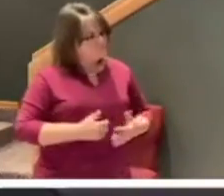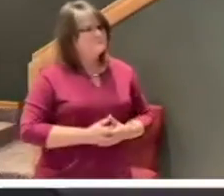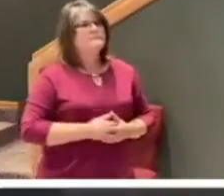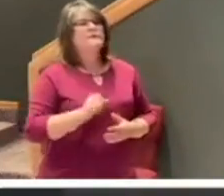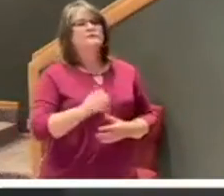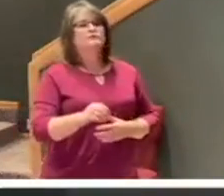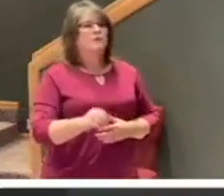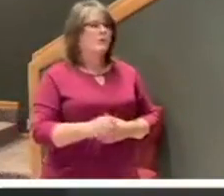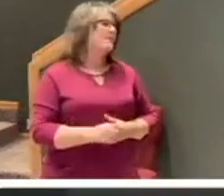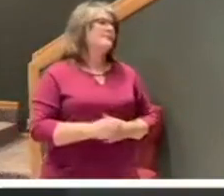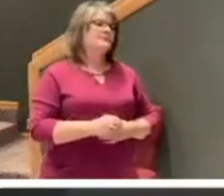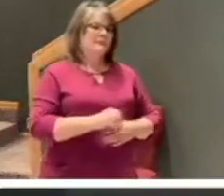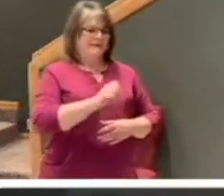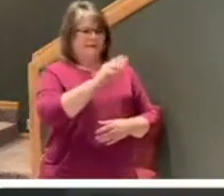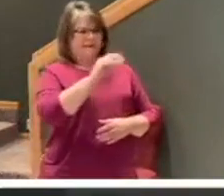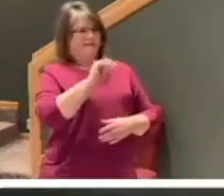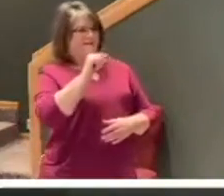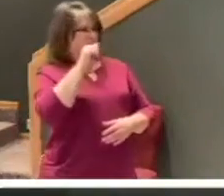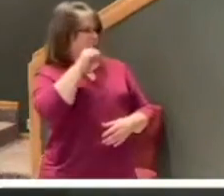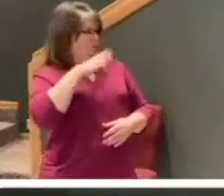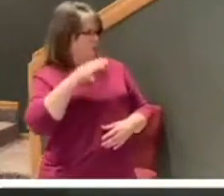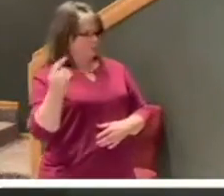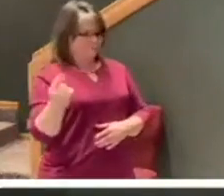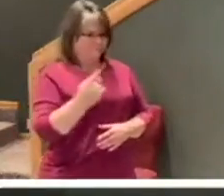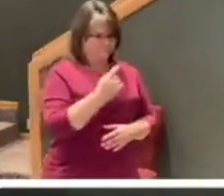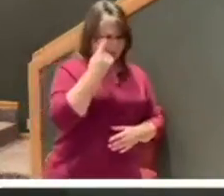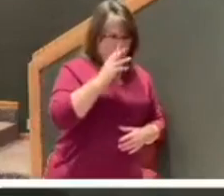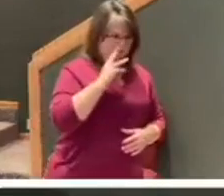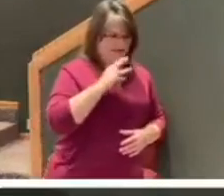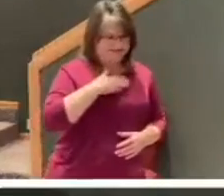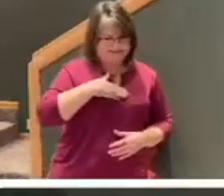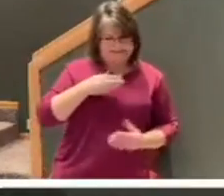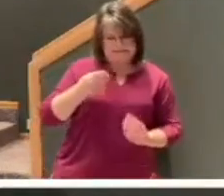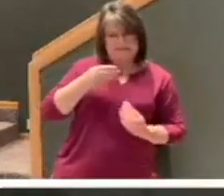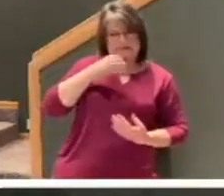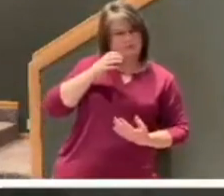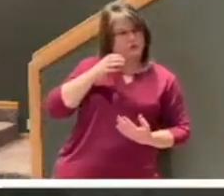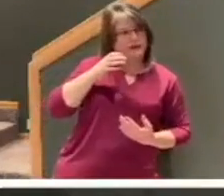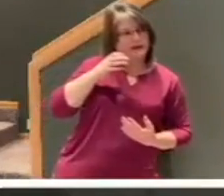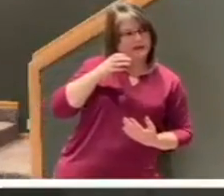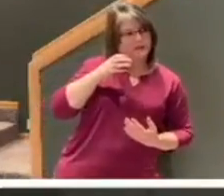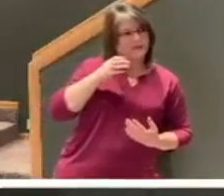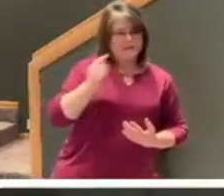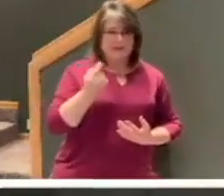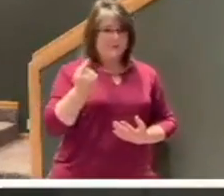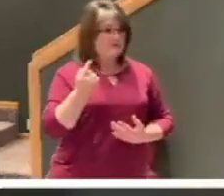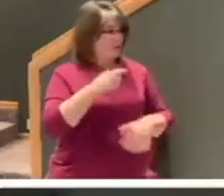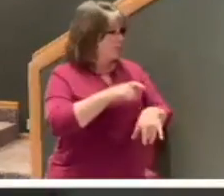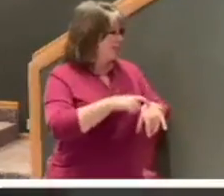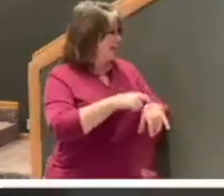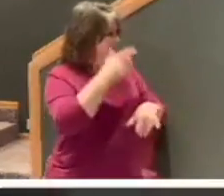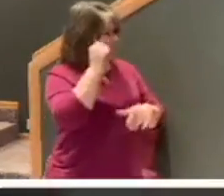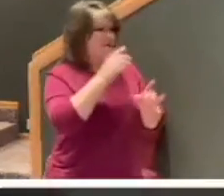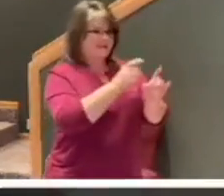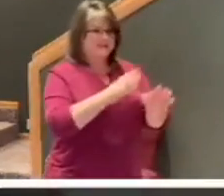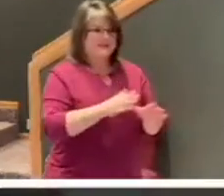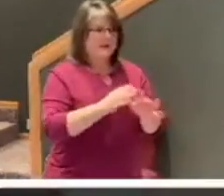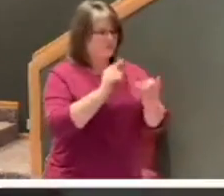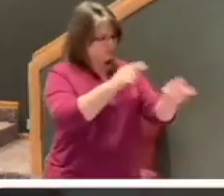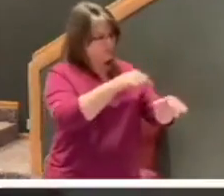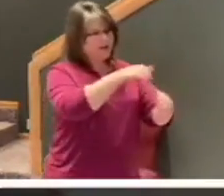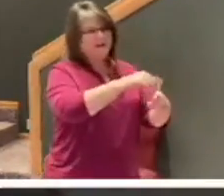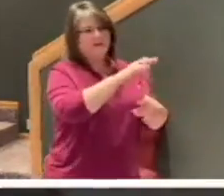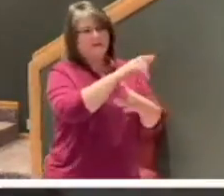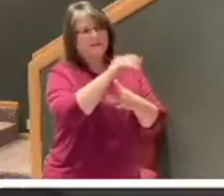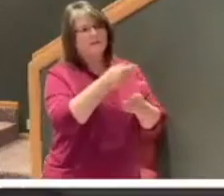So soon a Samaritan woman came to draw water, and Jesus said to her, "Please give me a drink." He was alone at the time because the disciples had gone into the village